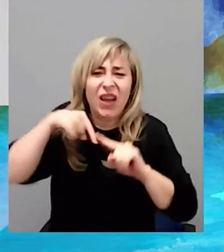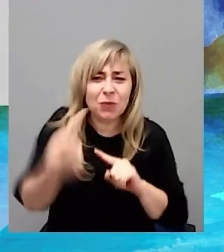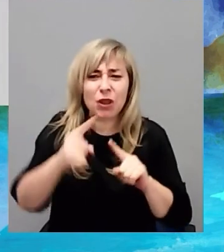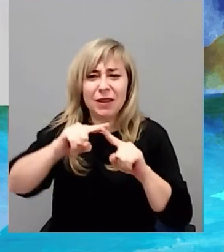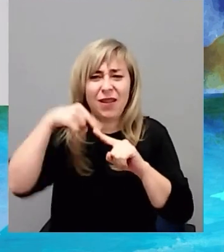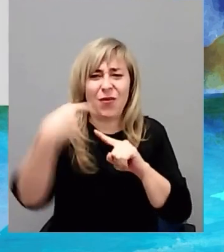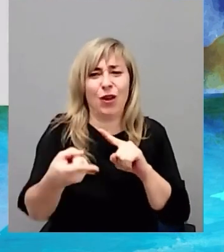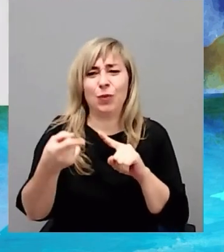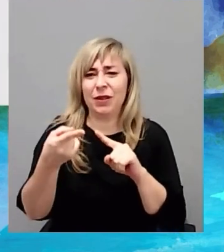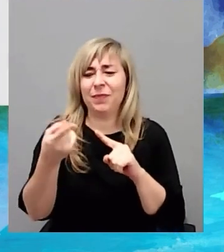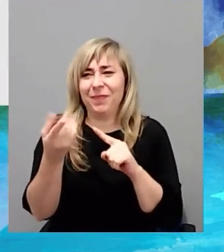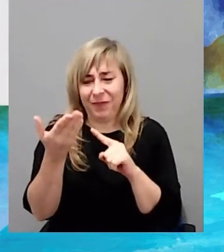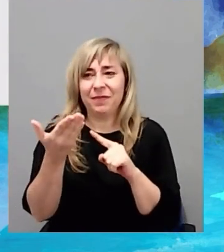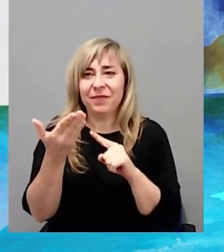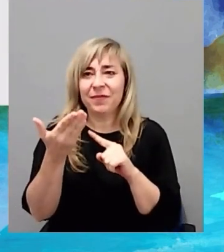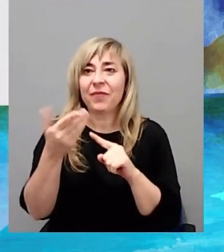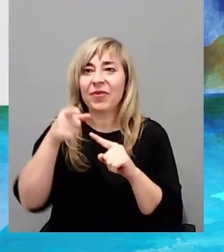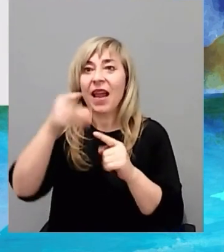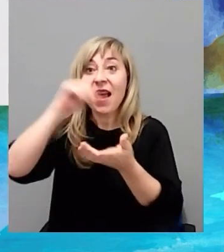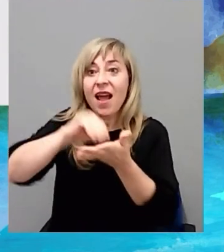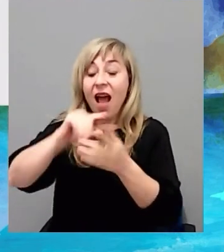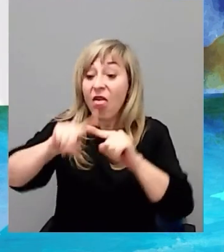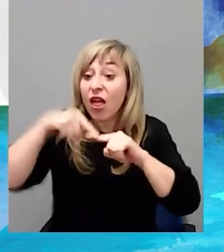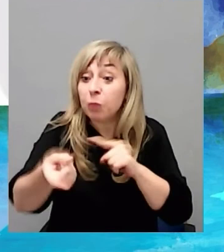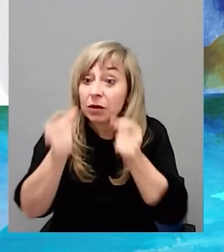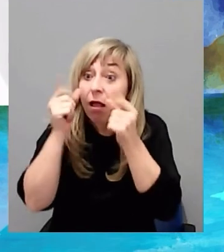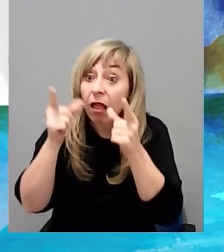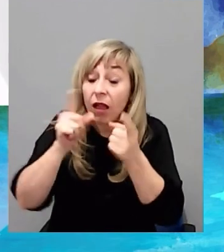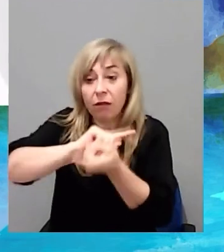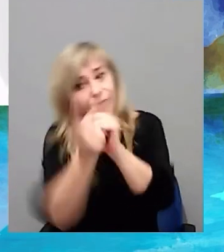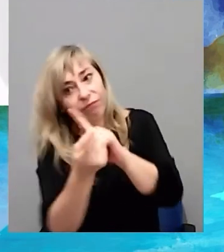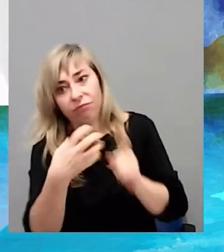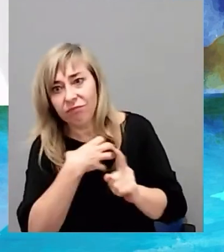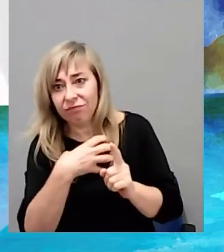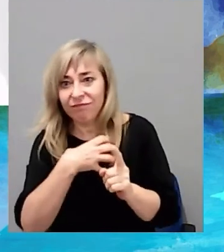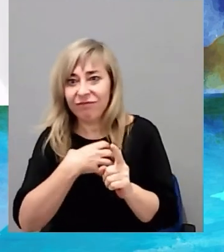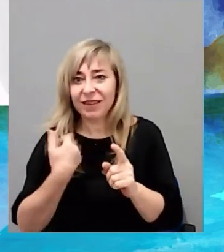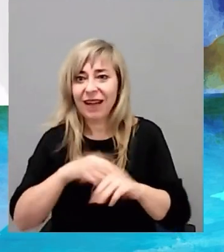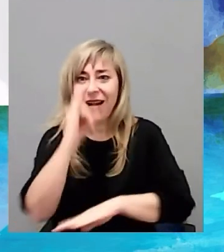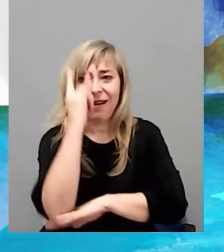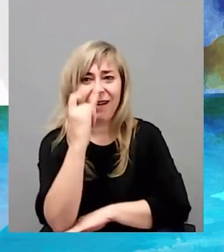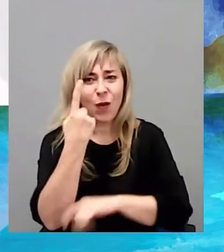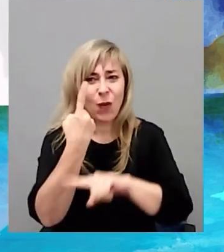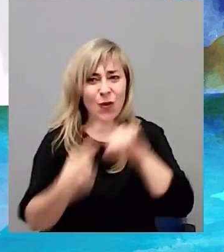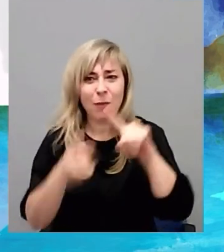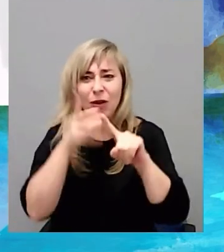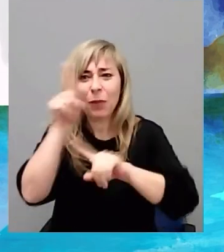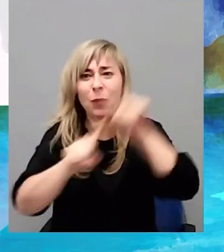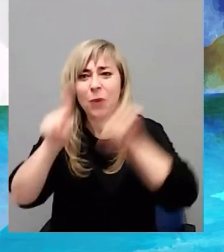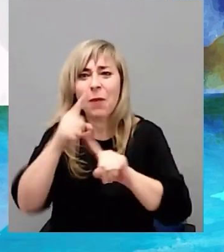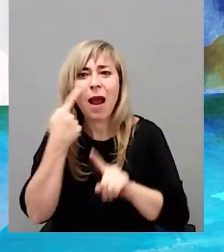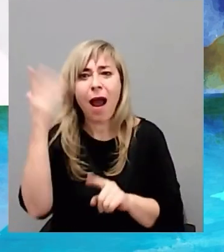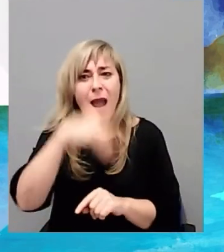problem. So they are able to adapt themselves. So that's the way I think we can help building